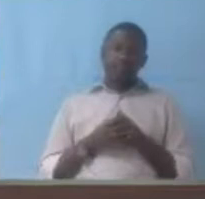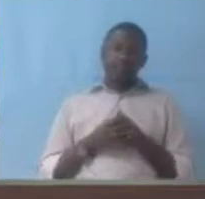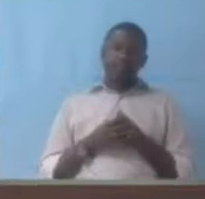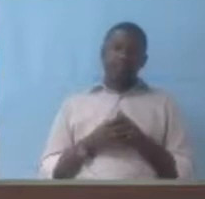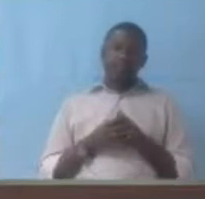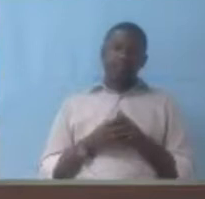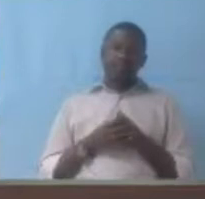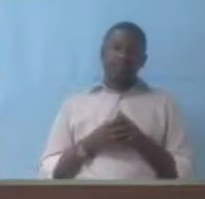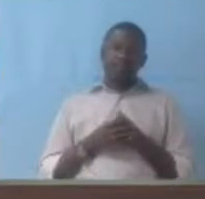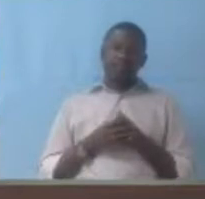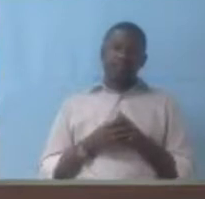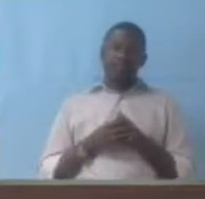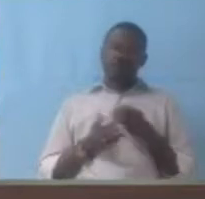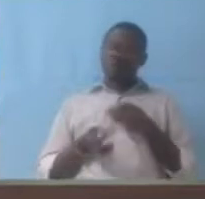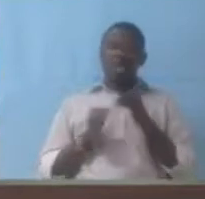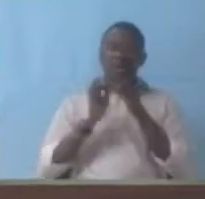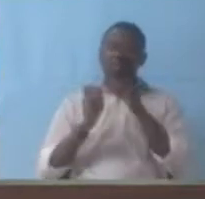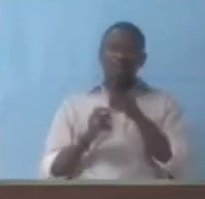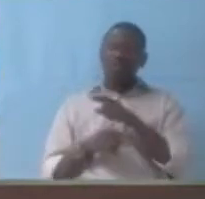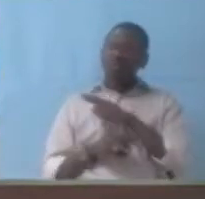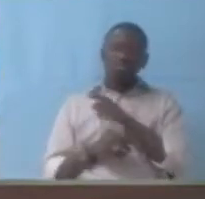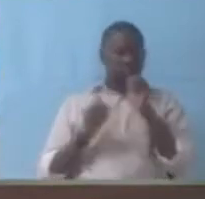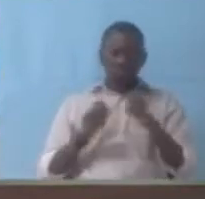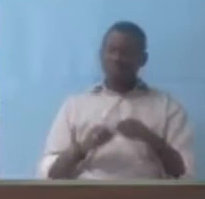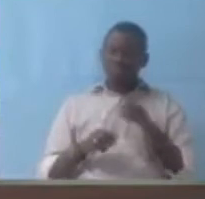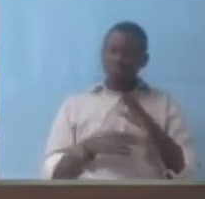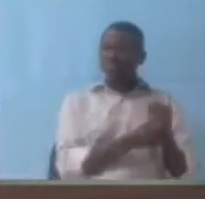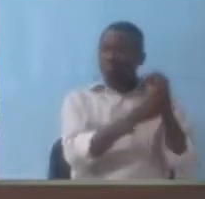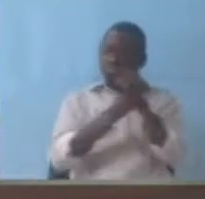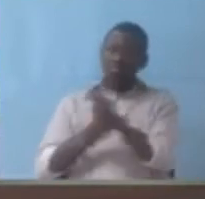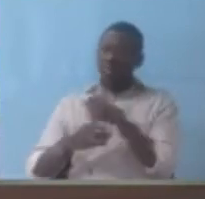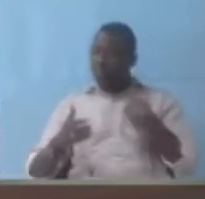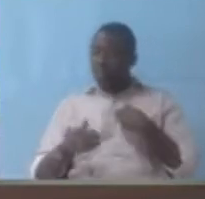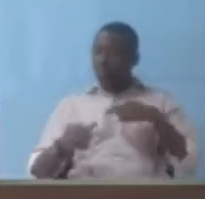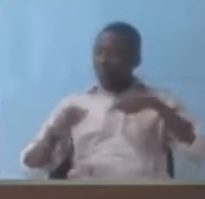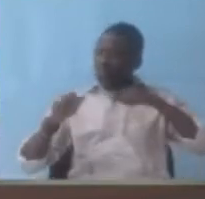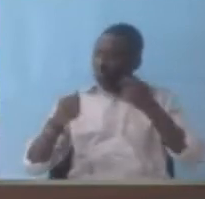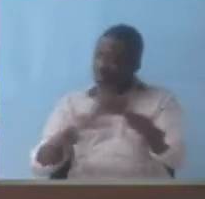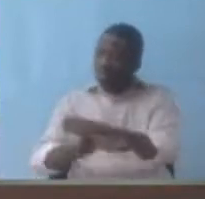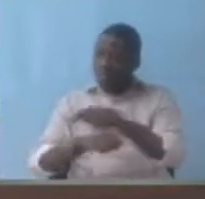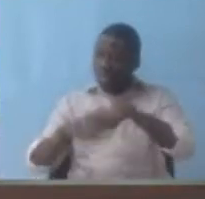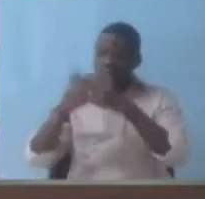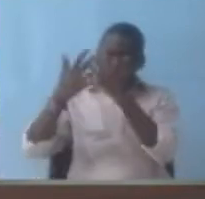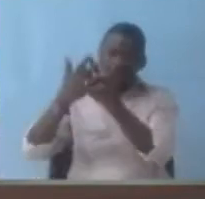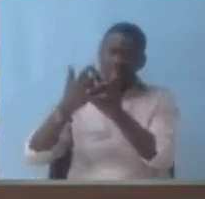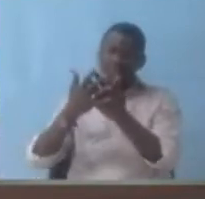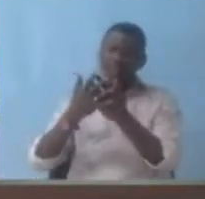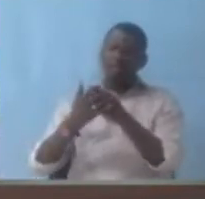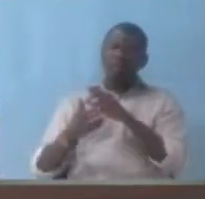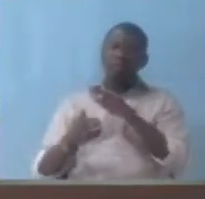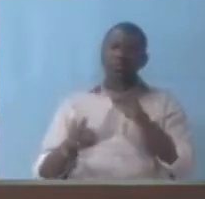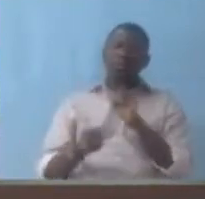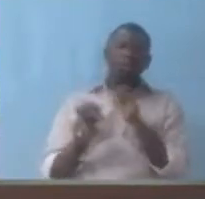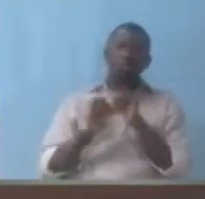They could not put people in mile 2 without trial. Finally, they agreed that the